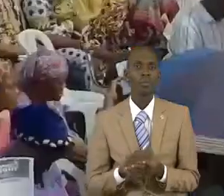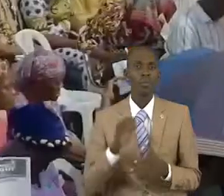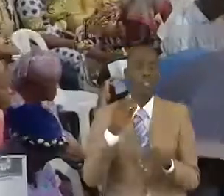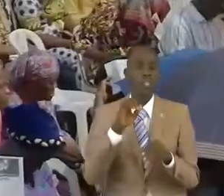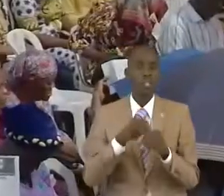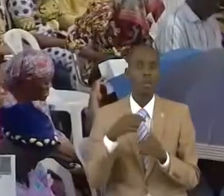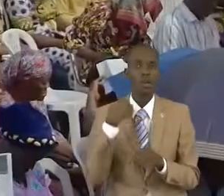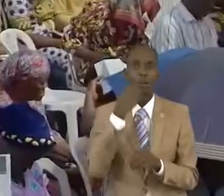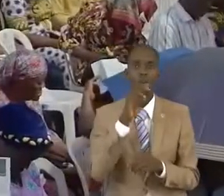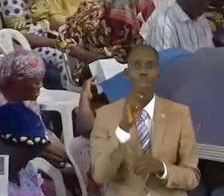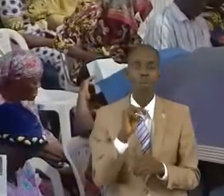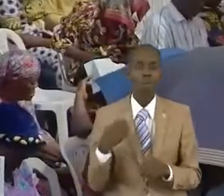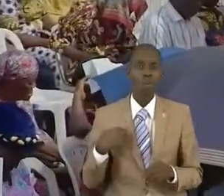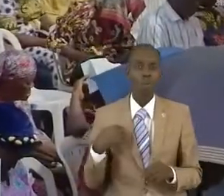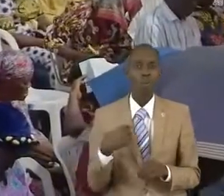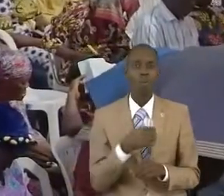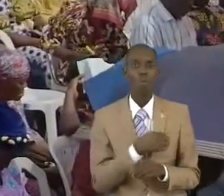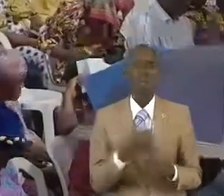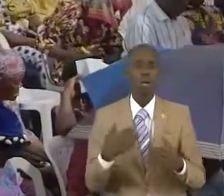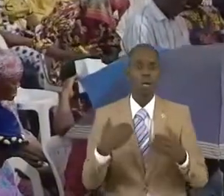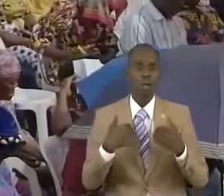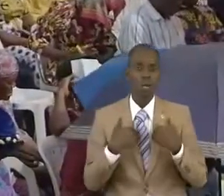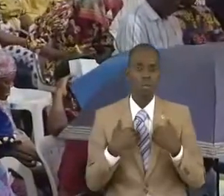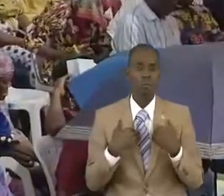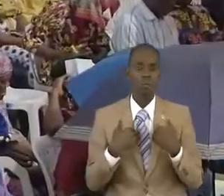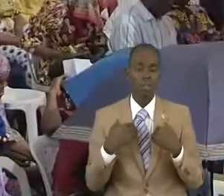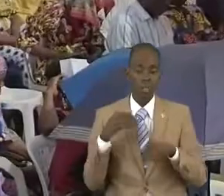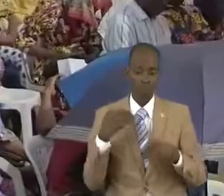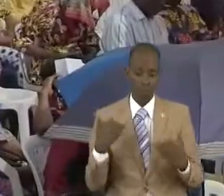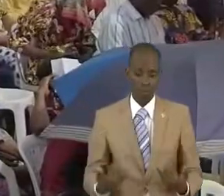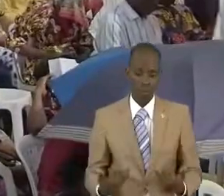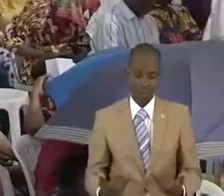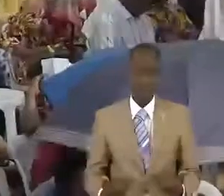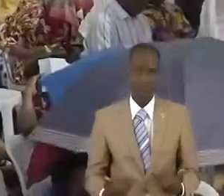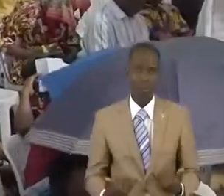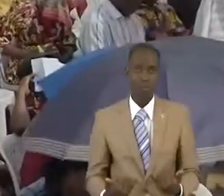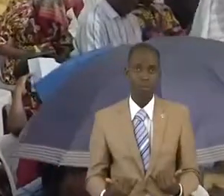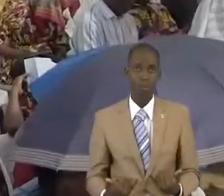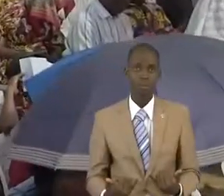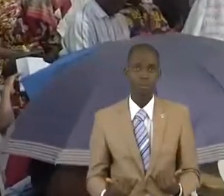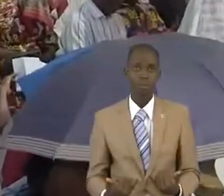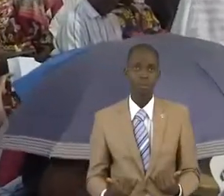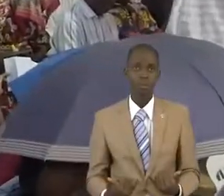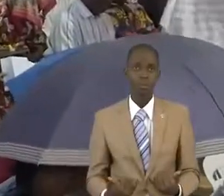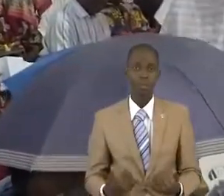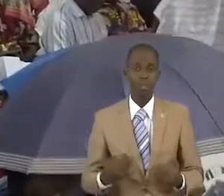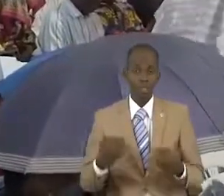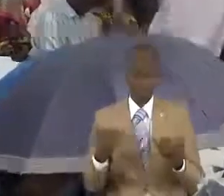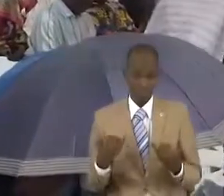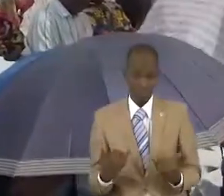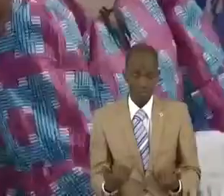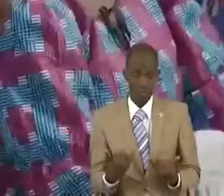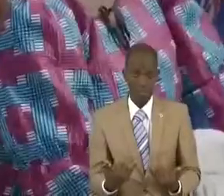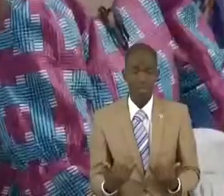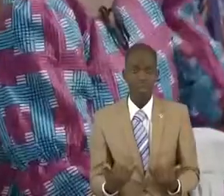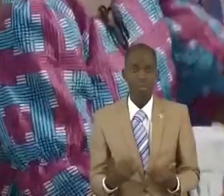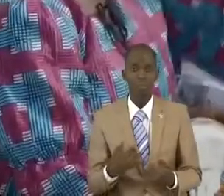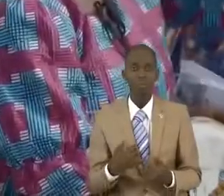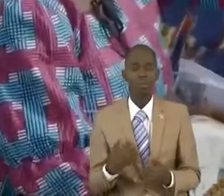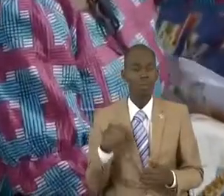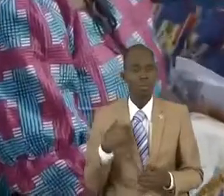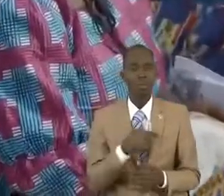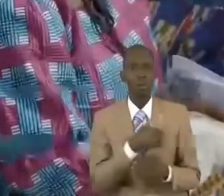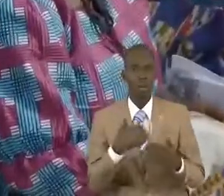we have at the present moment, we have this present day, we have